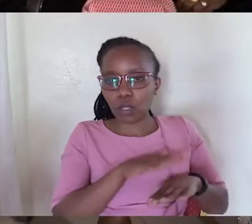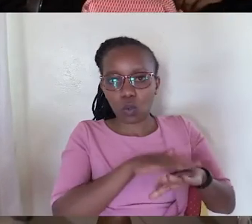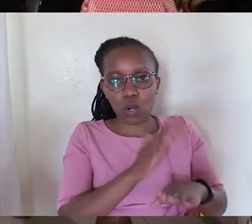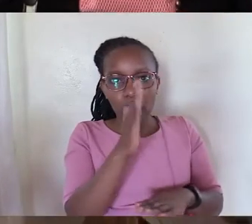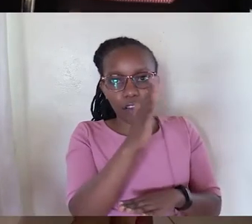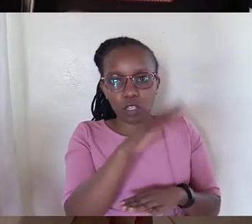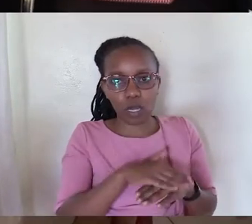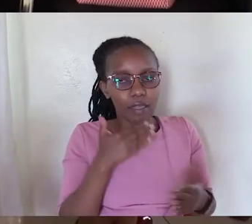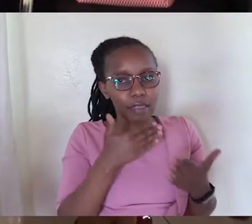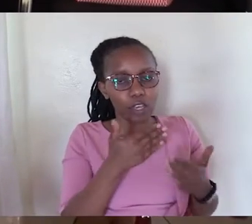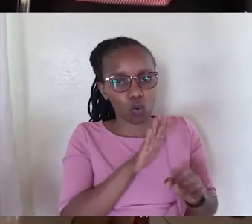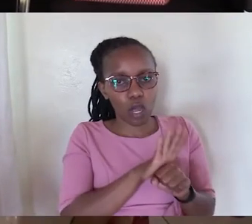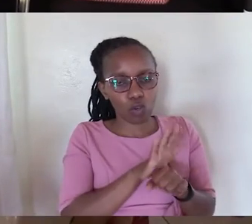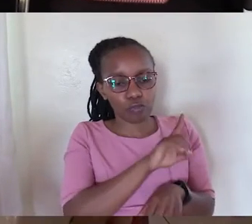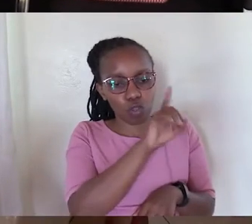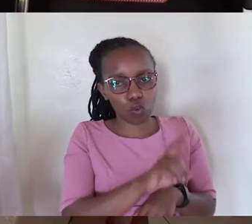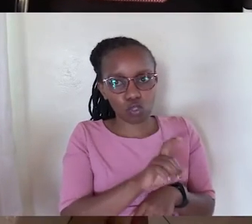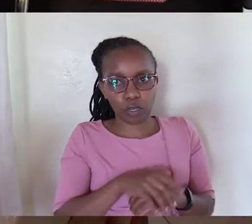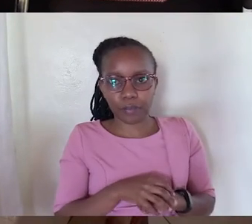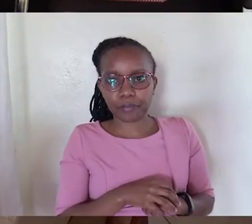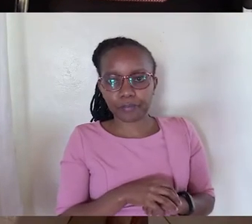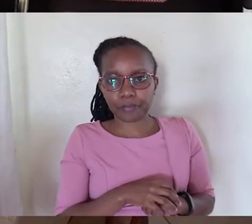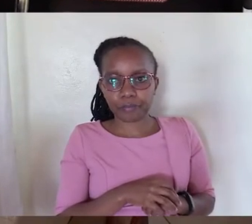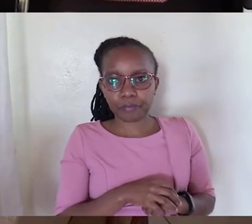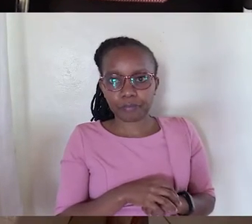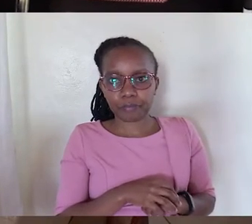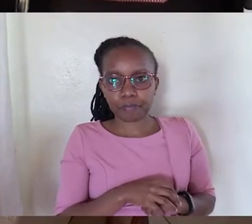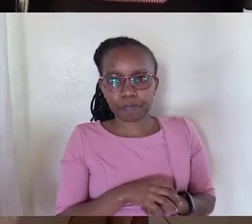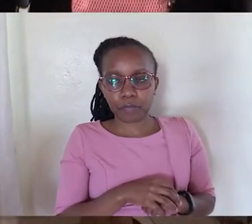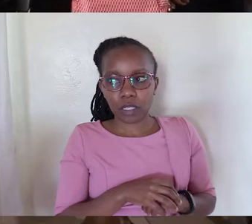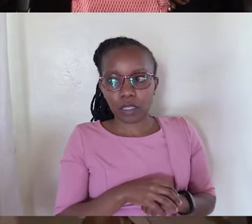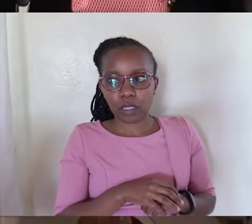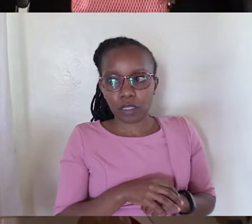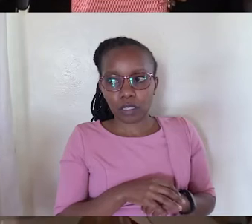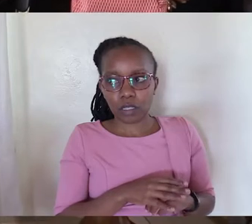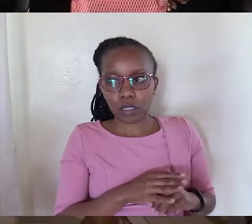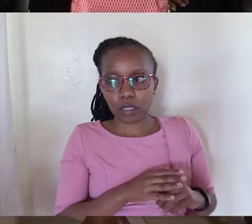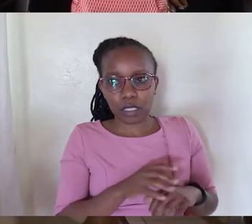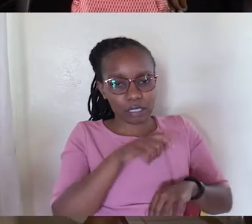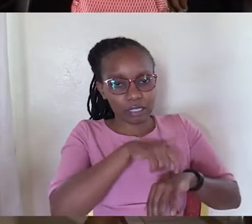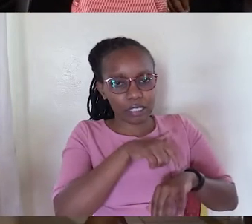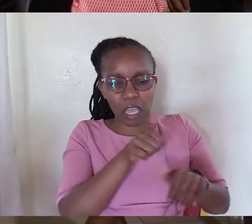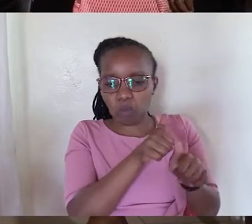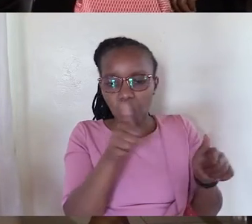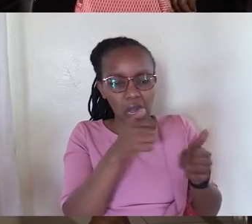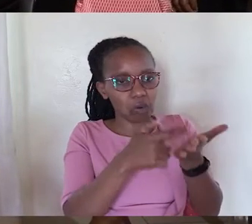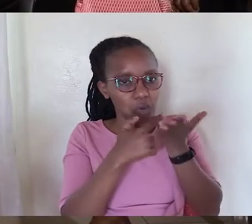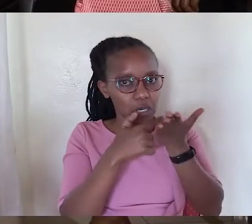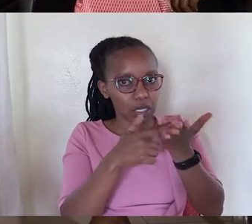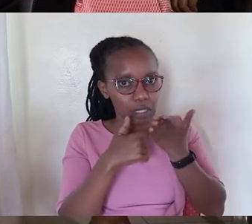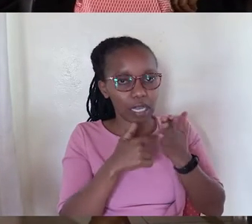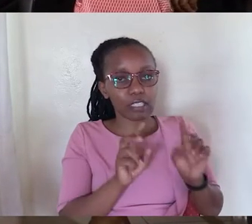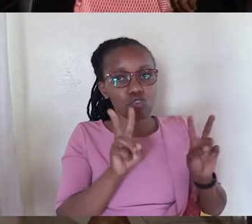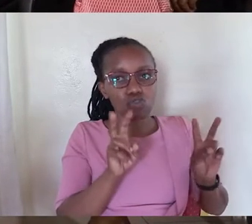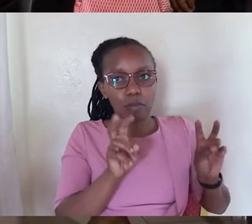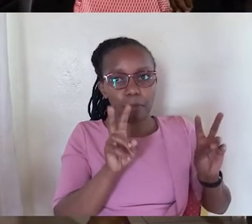afternoon. Thank you very much for the question. I must say this is a timely discussion. And for that